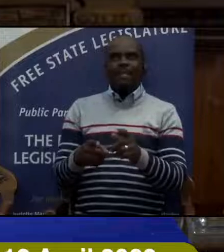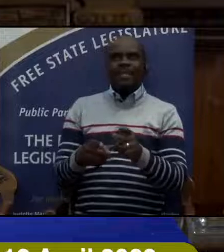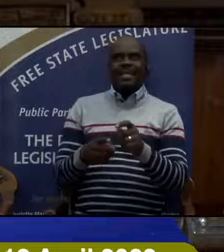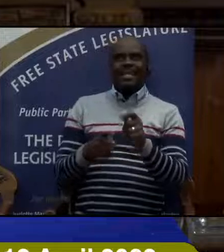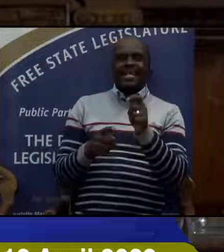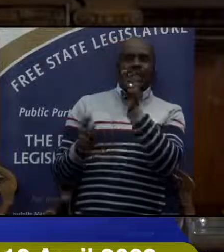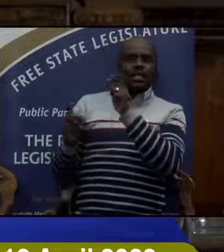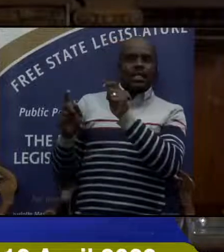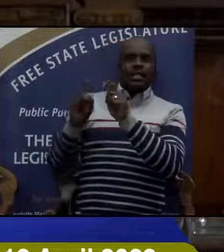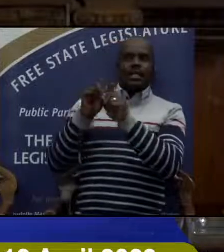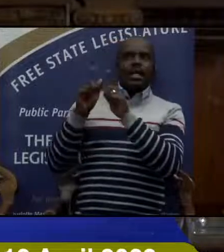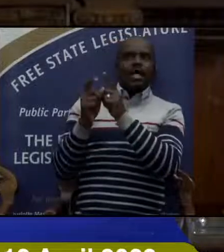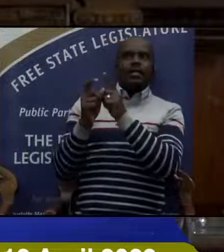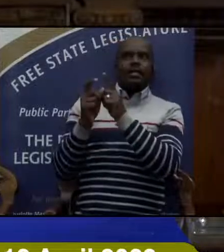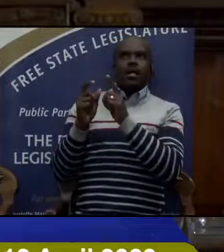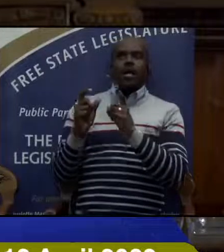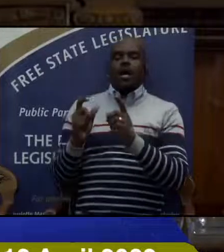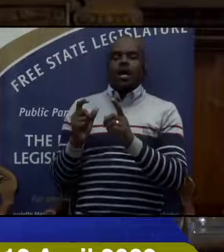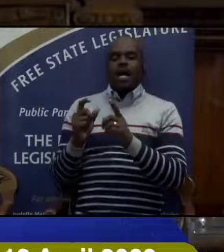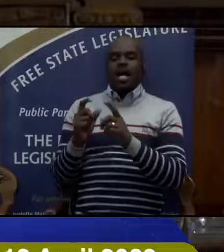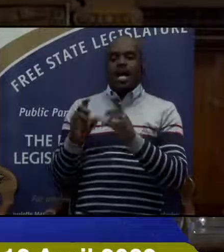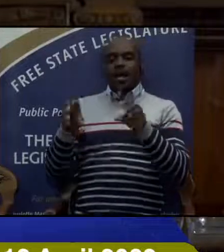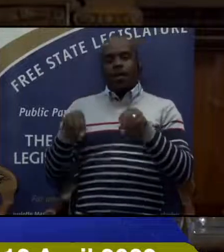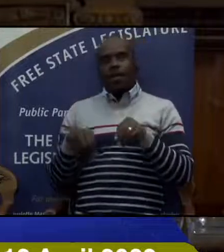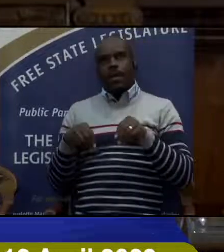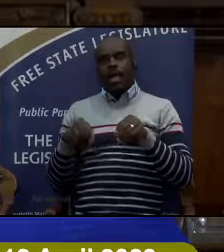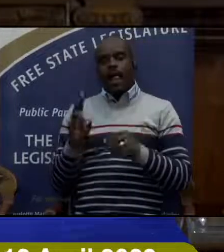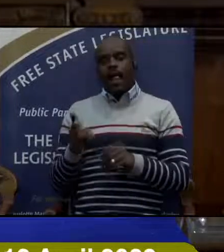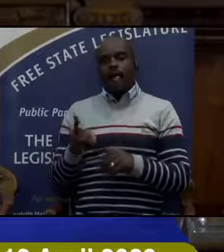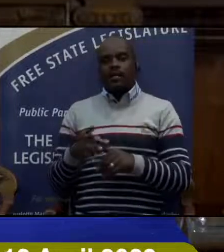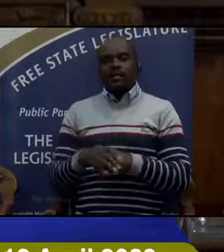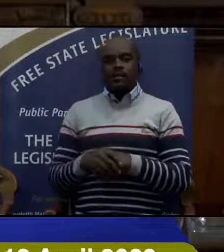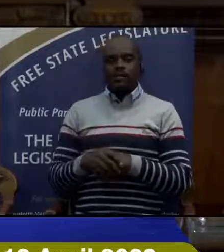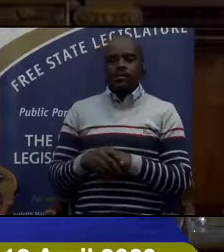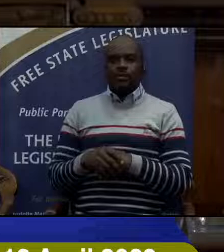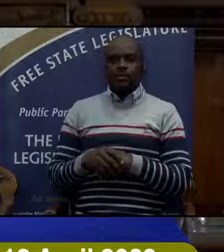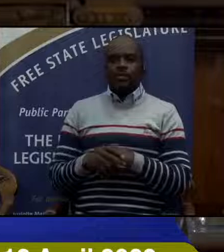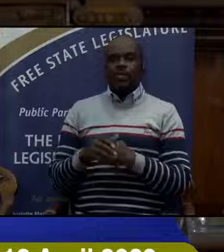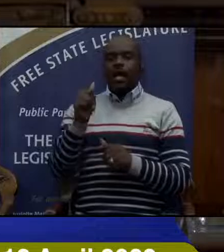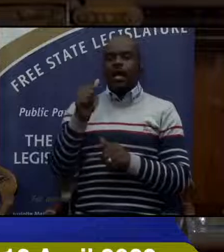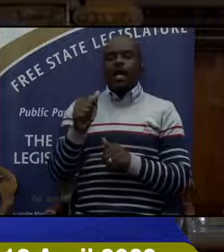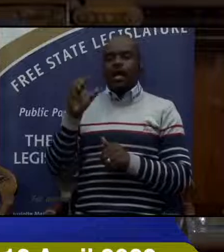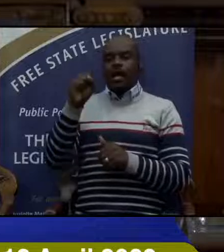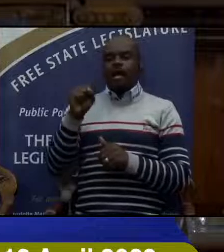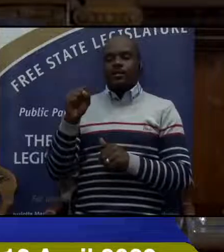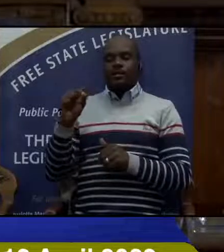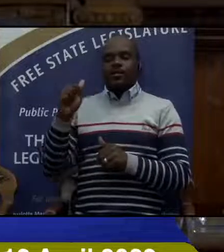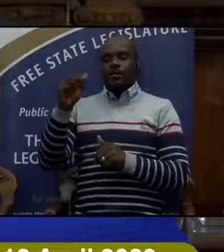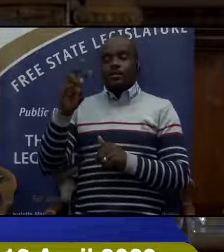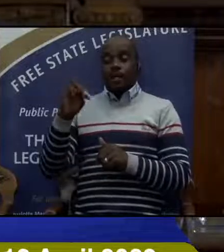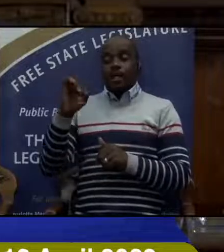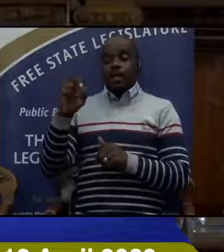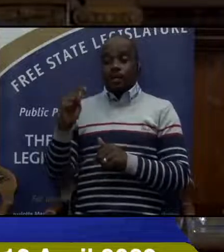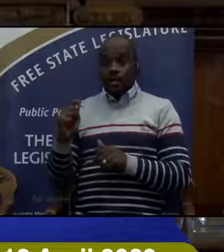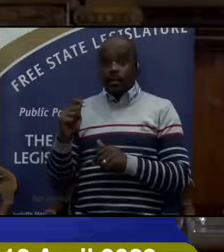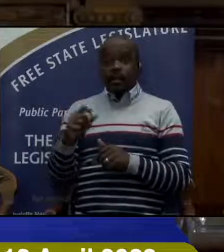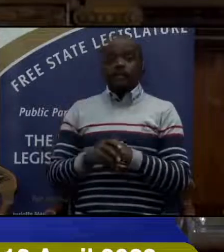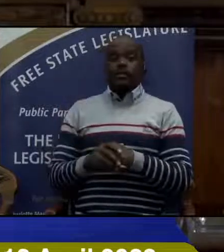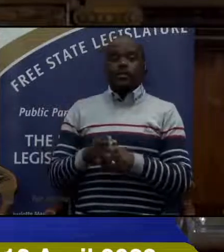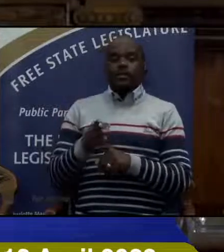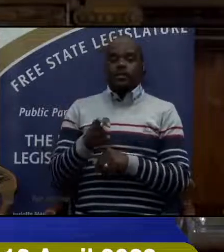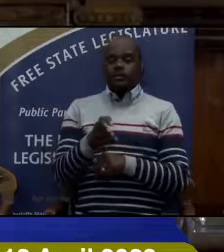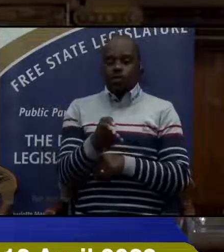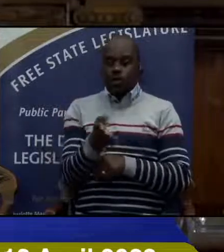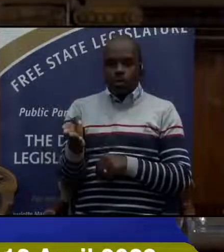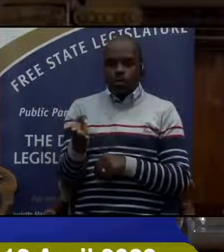We accept the assessment by the South African Qualification Authority on an engineering student